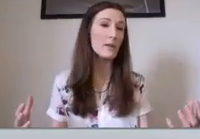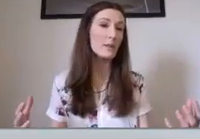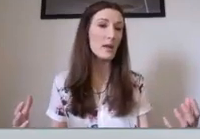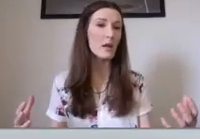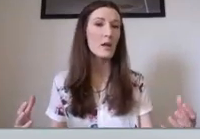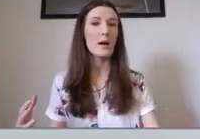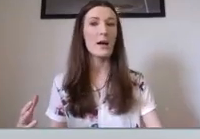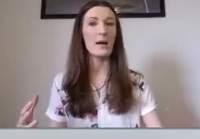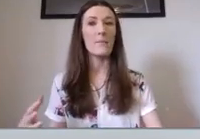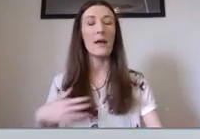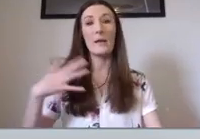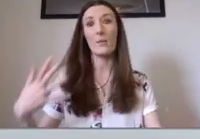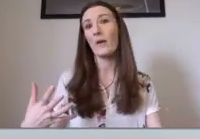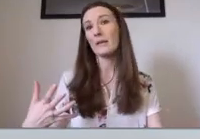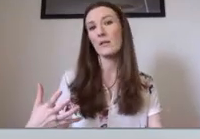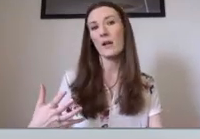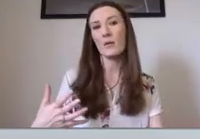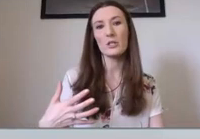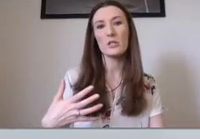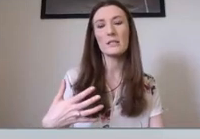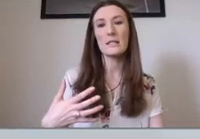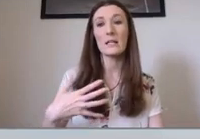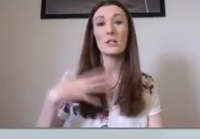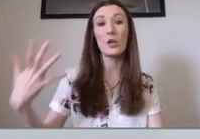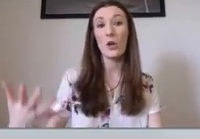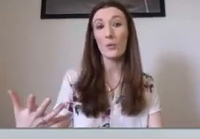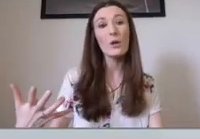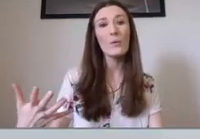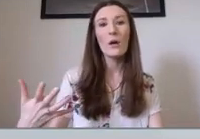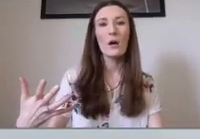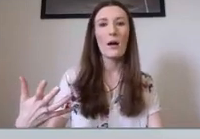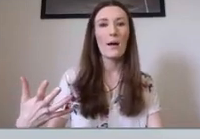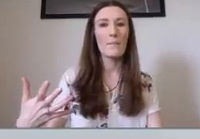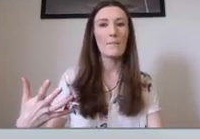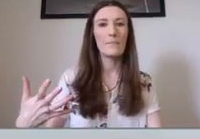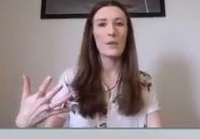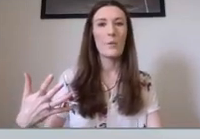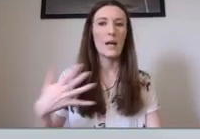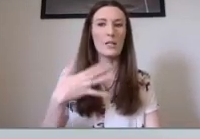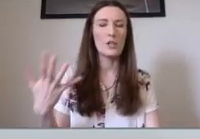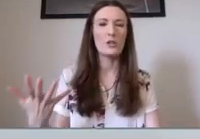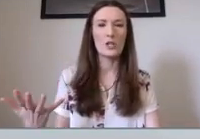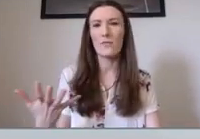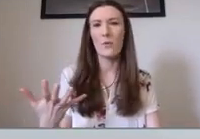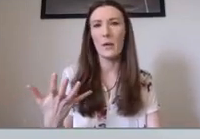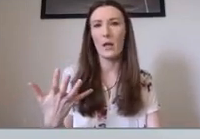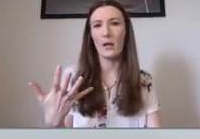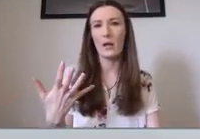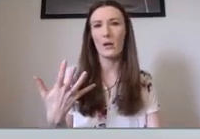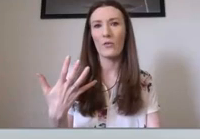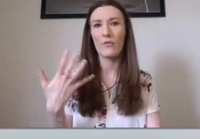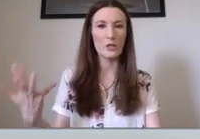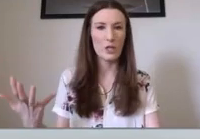sharing everything, and they will ask a lot of questions to get to know you, but you're just